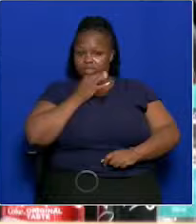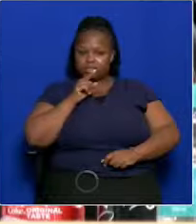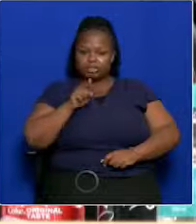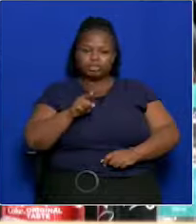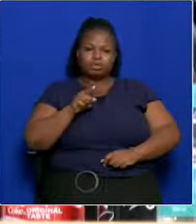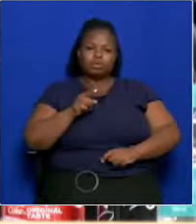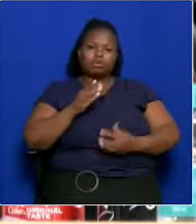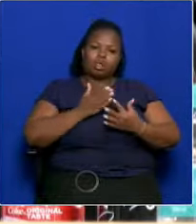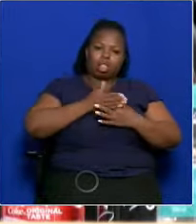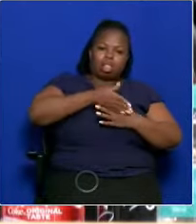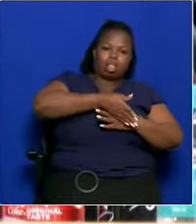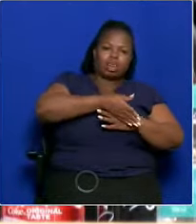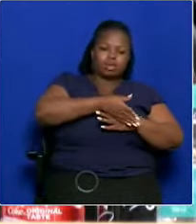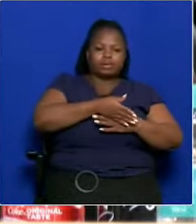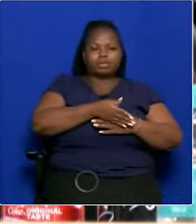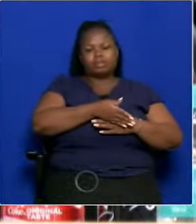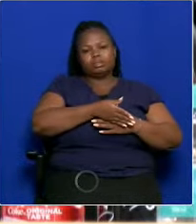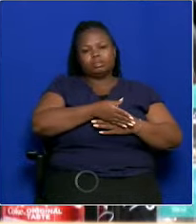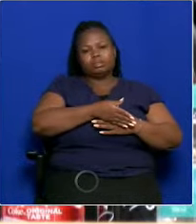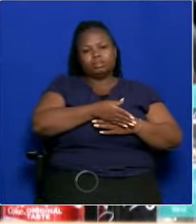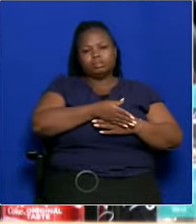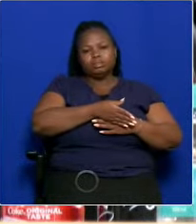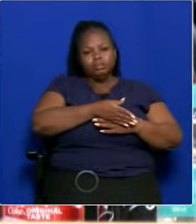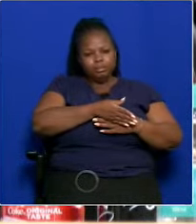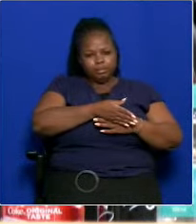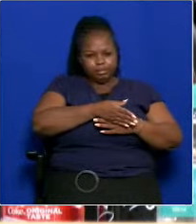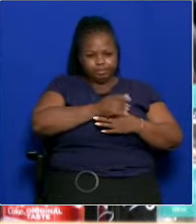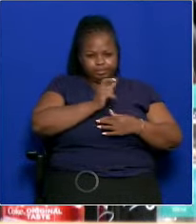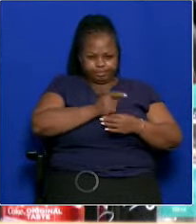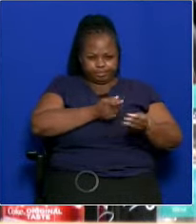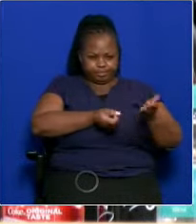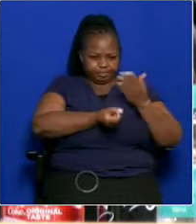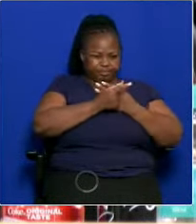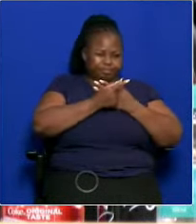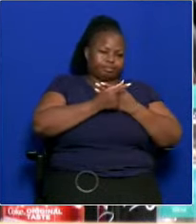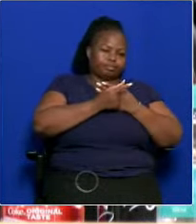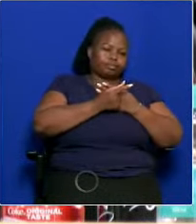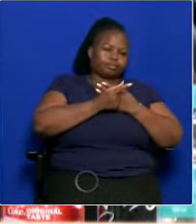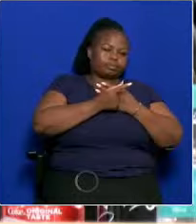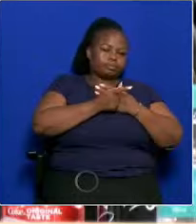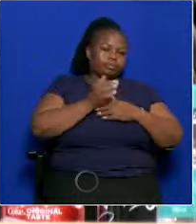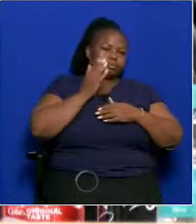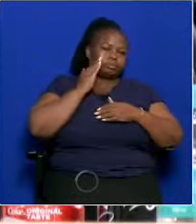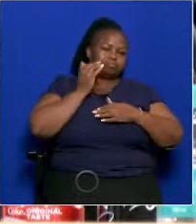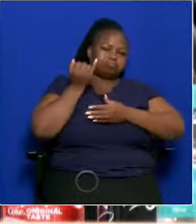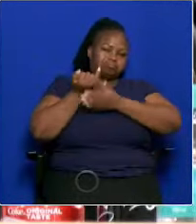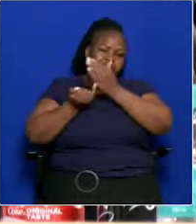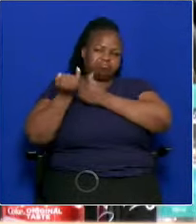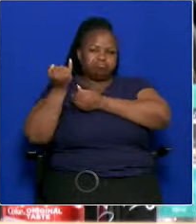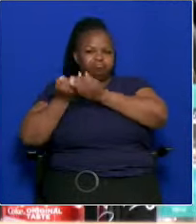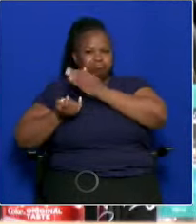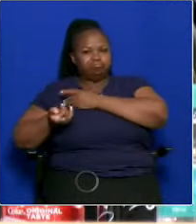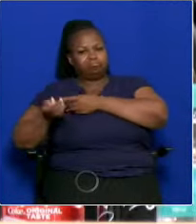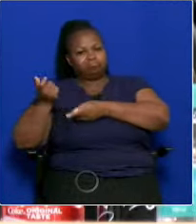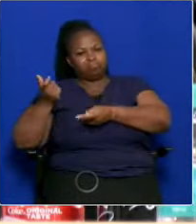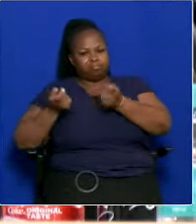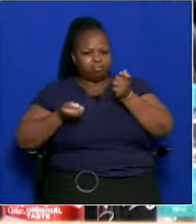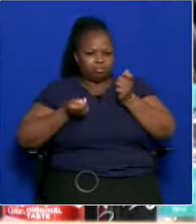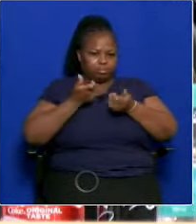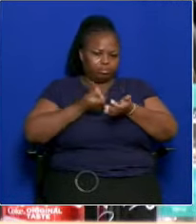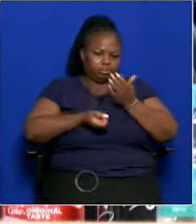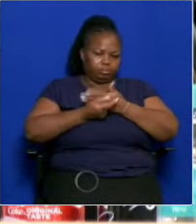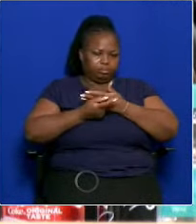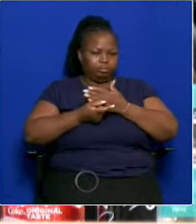seldom overt. It typically occurs through gradual compromise of individuals and processes rather